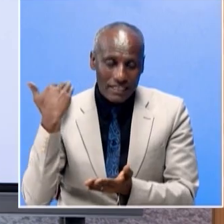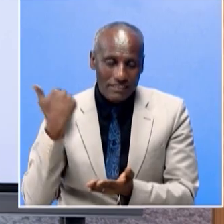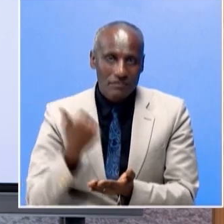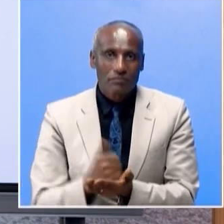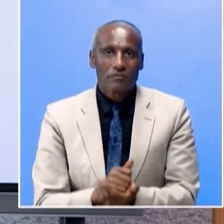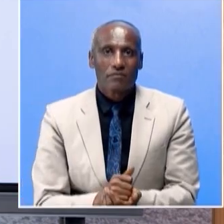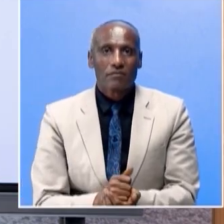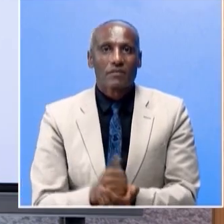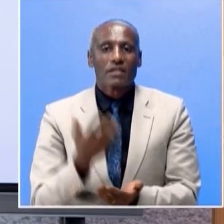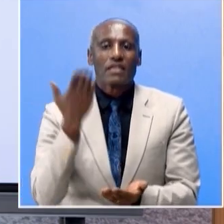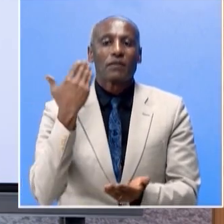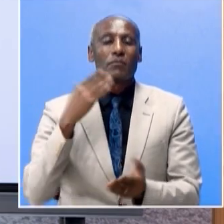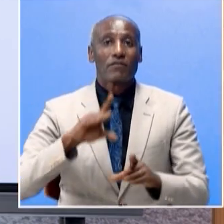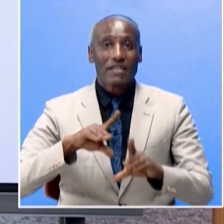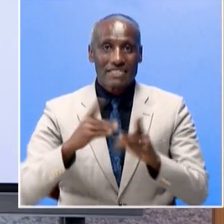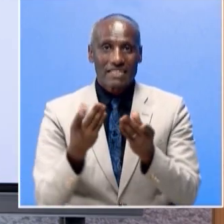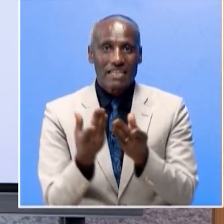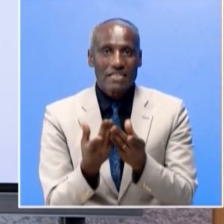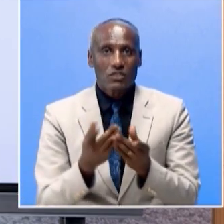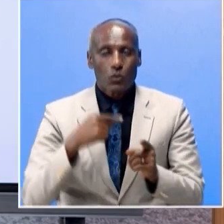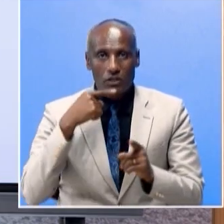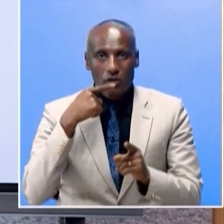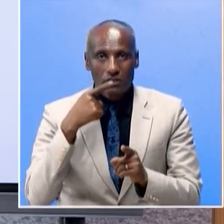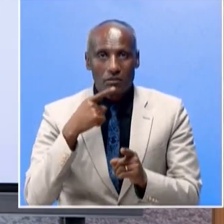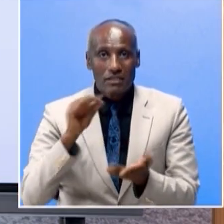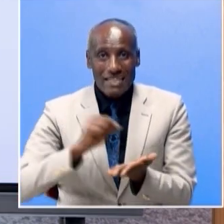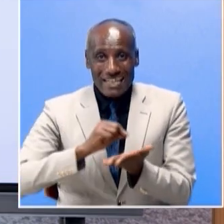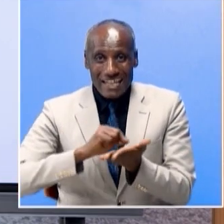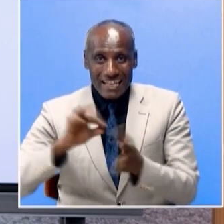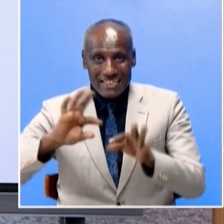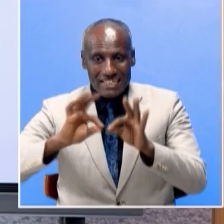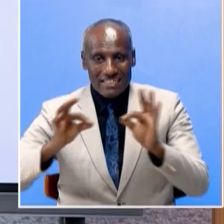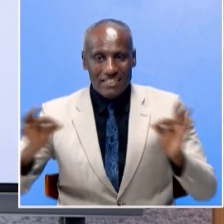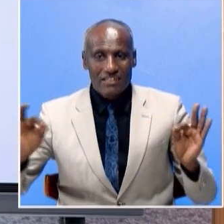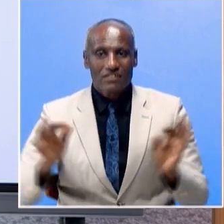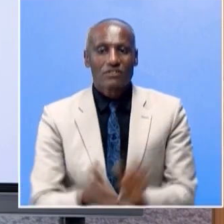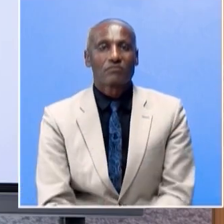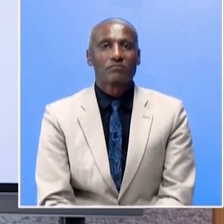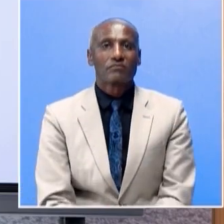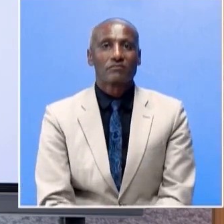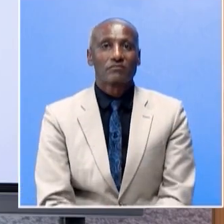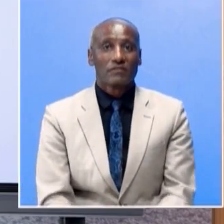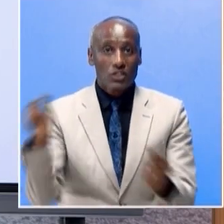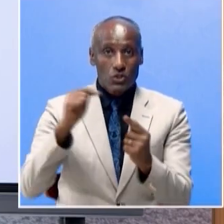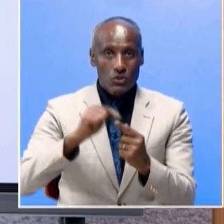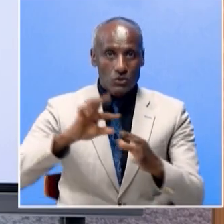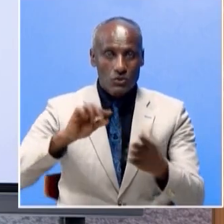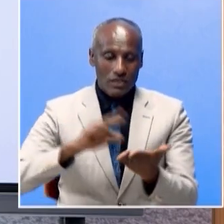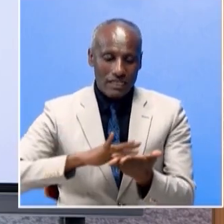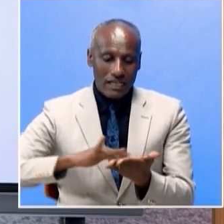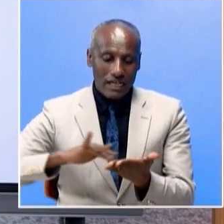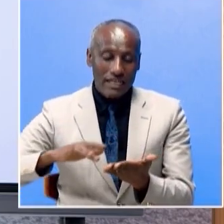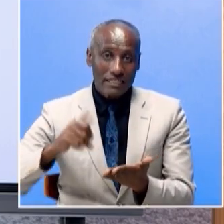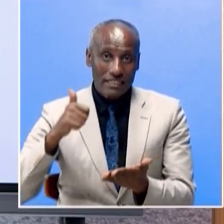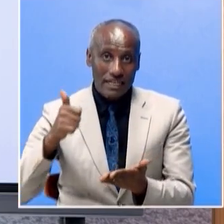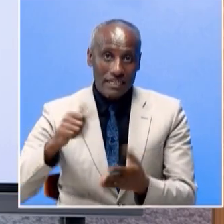Good. In the previous class, we talked about writing sentence. To write a sentence, first of